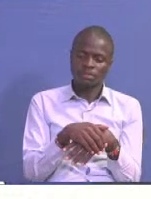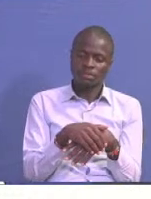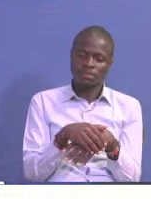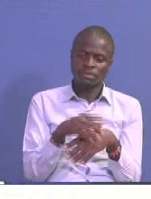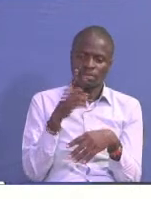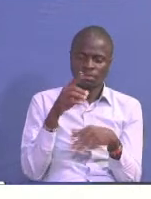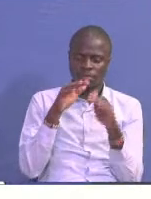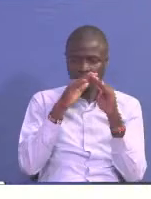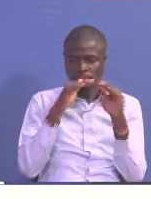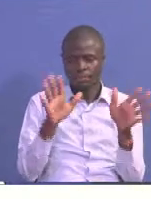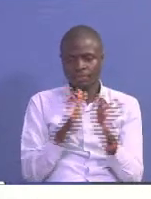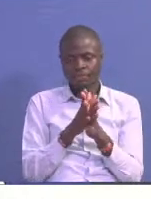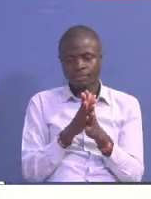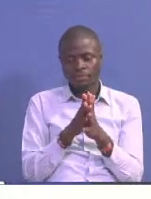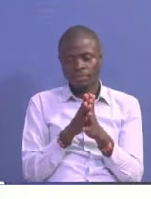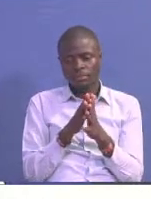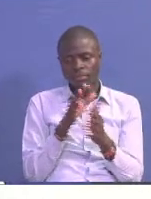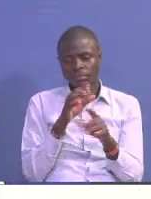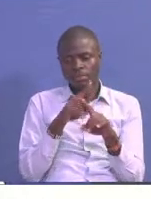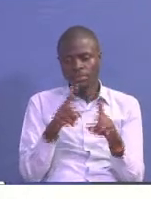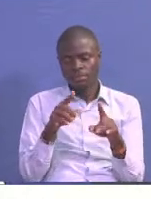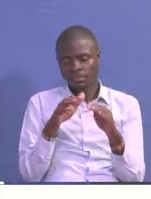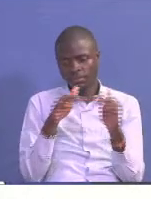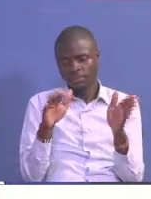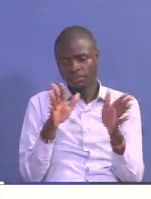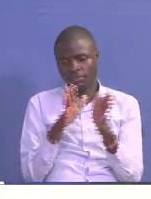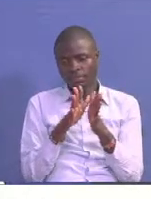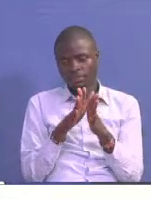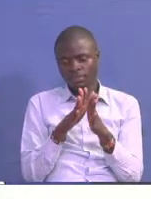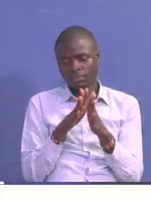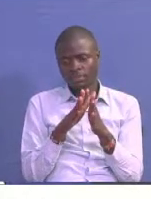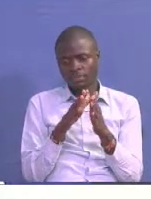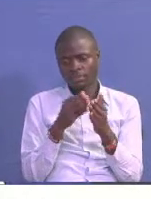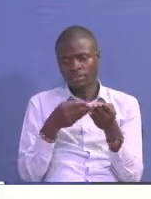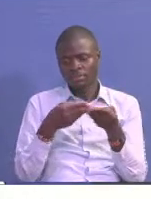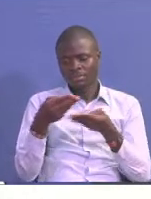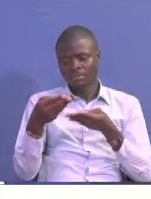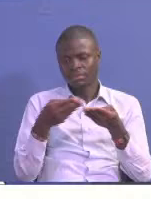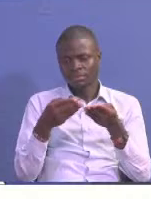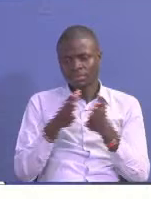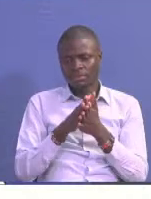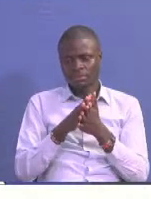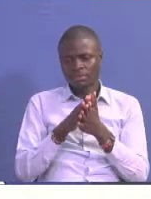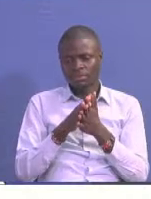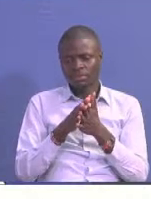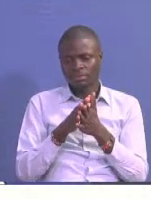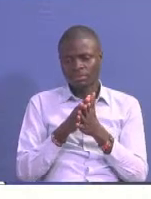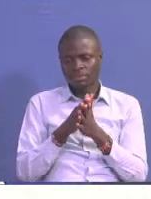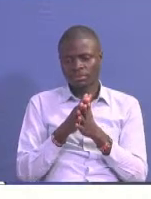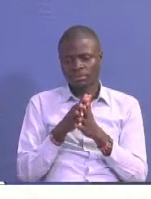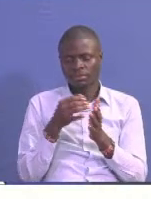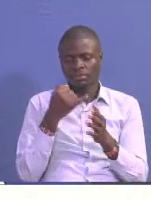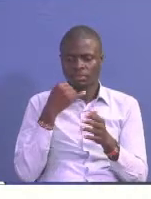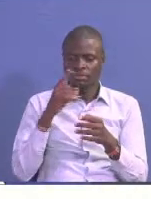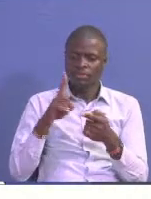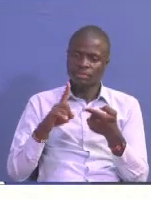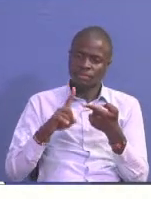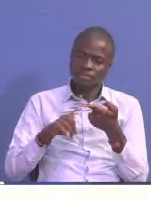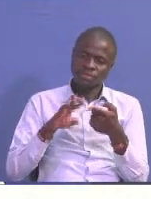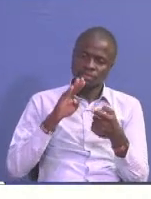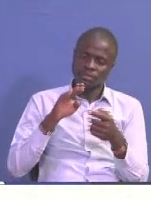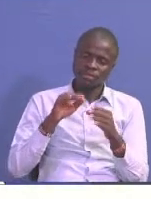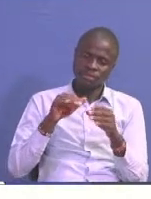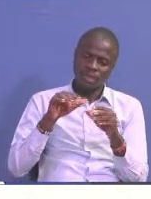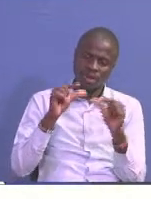market. And if you have to market your services or your product, it's global. You're in a global